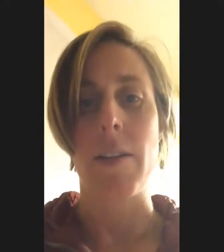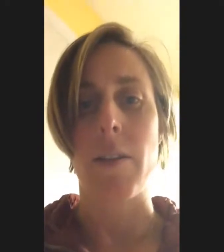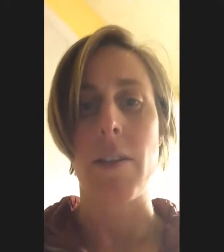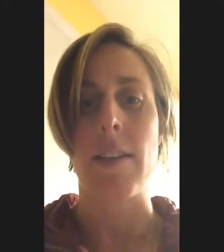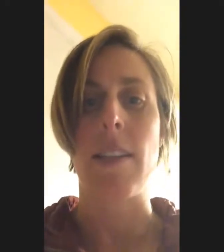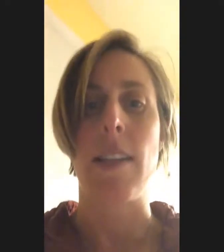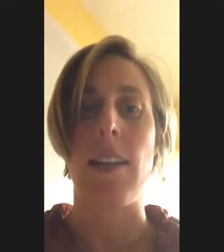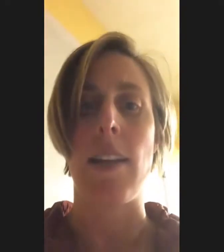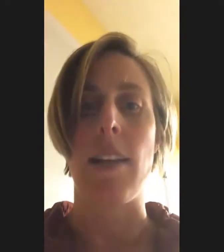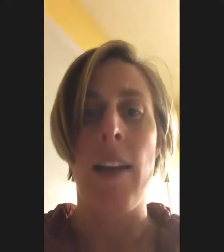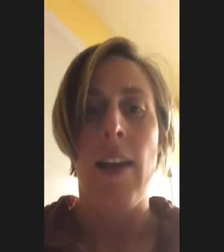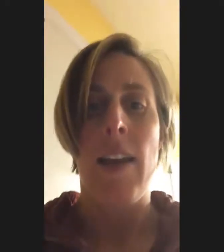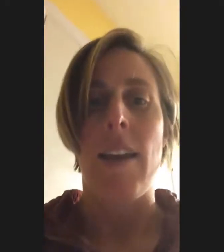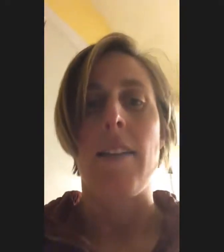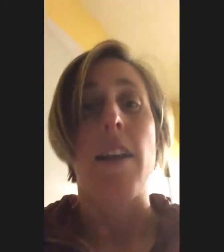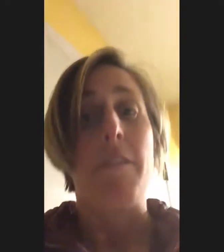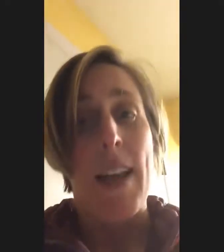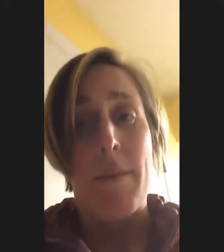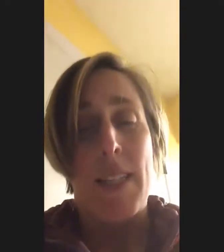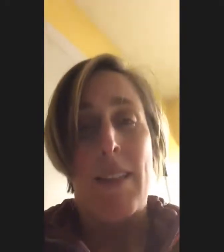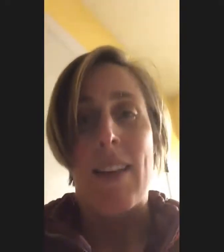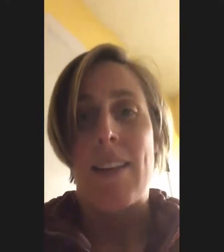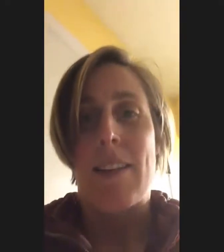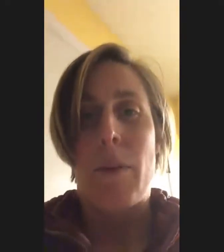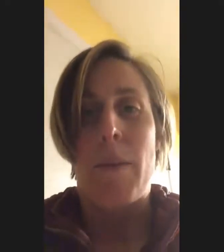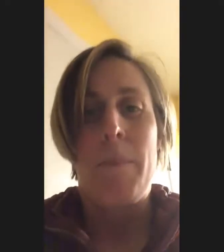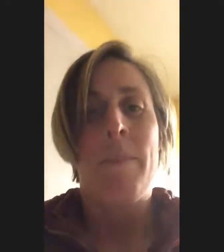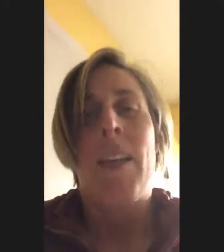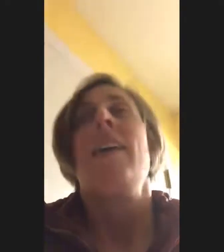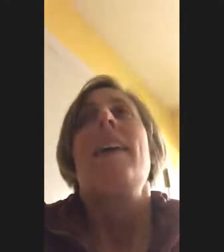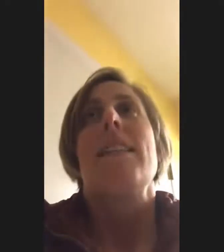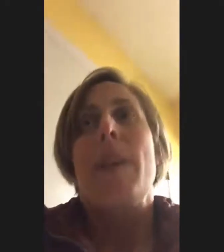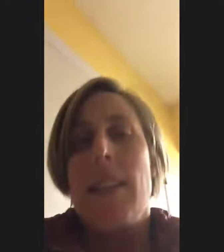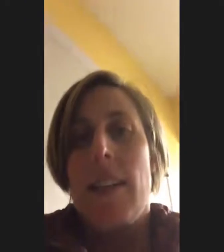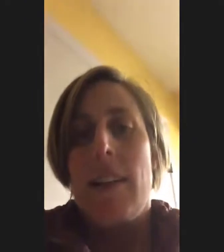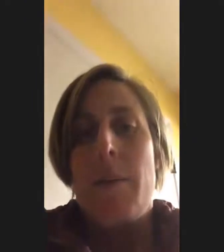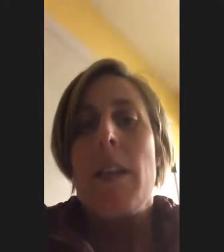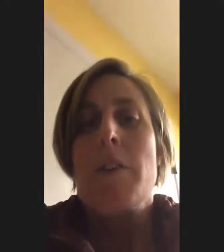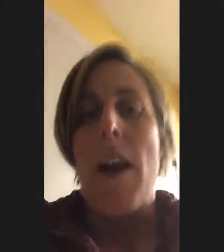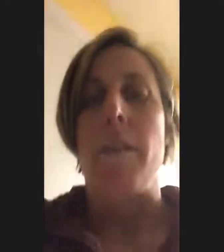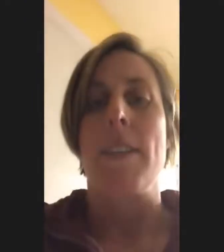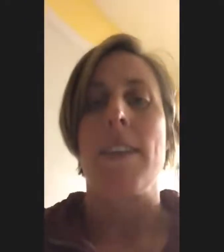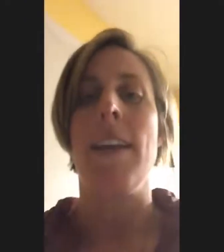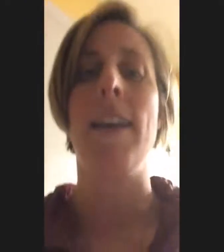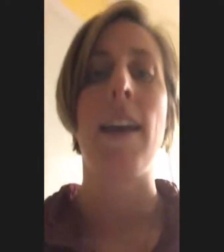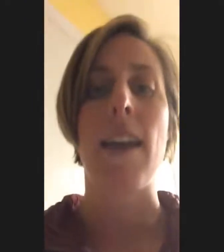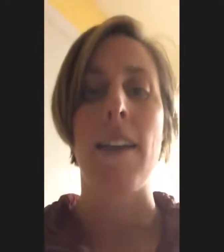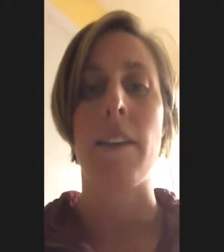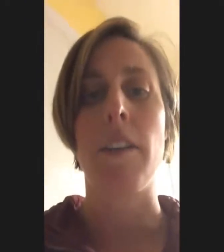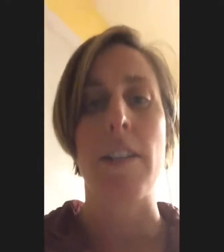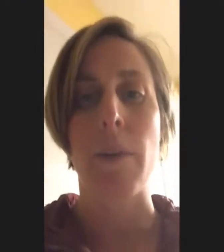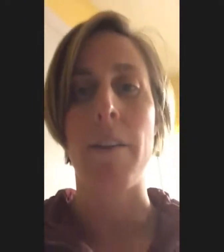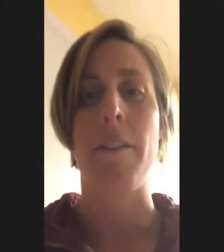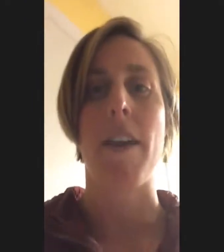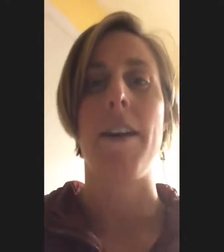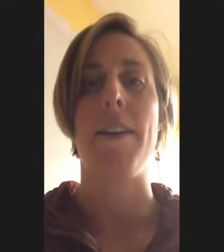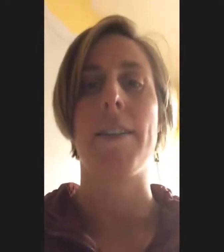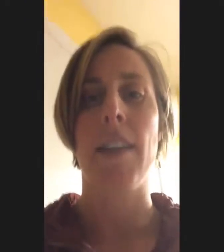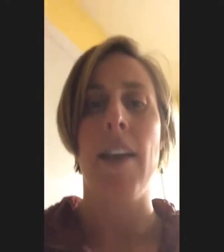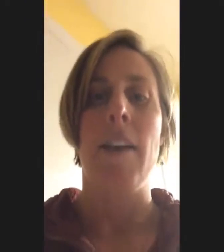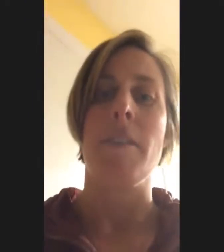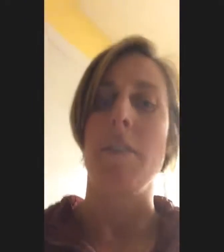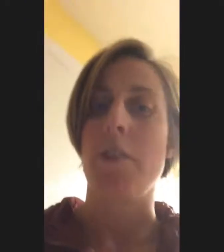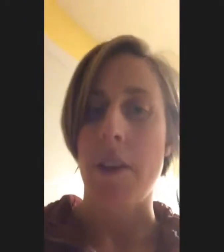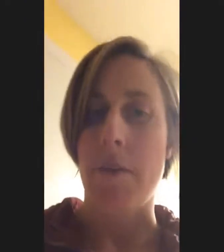have the resources that they need in tough times, since we're expecting there to be droughts and increased